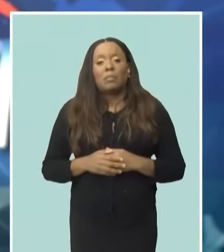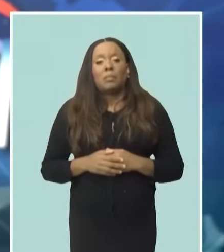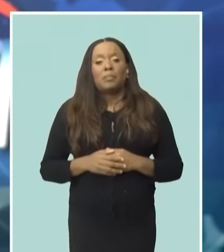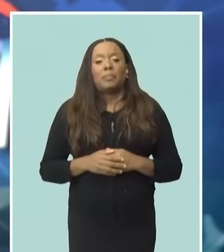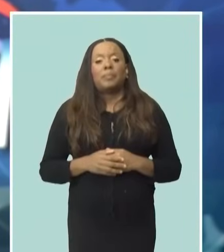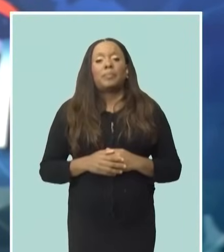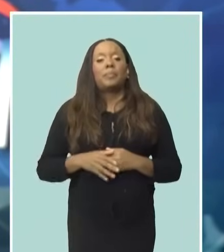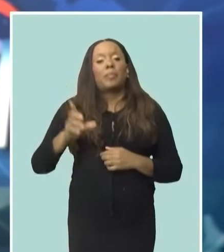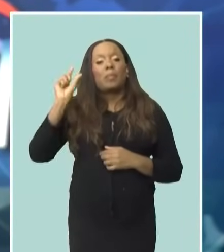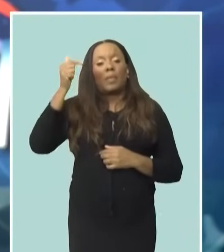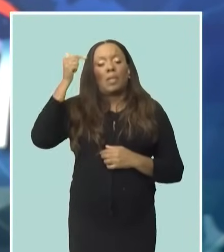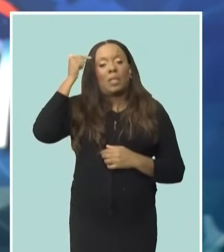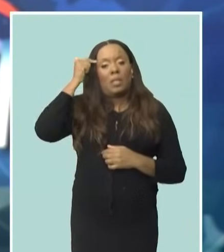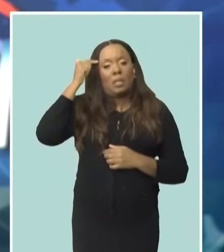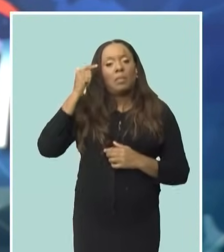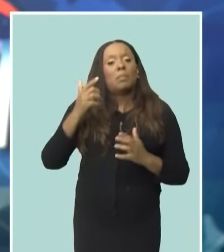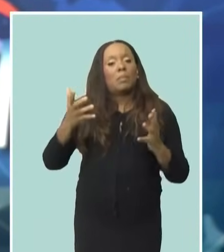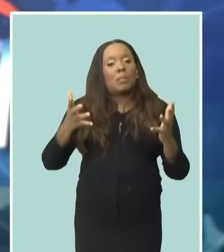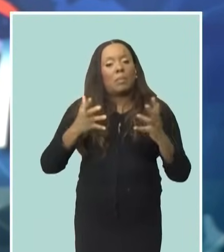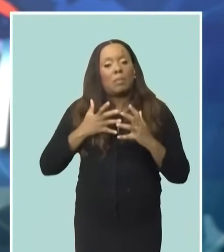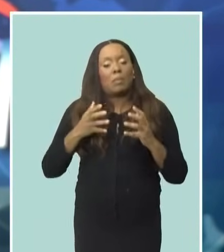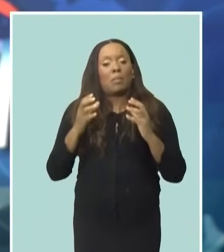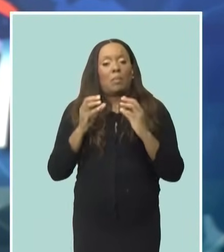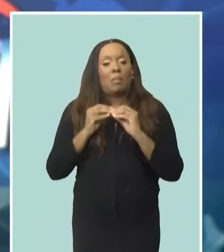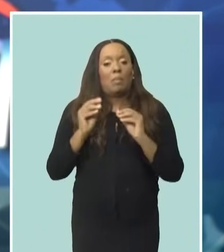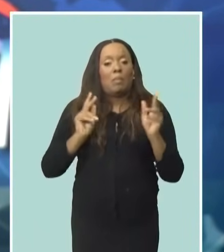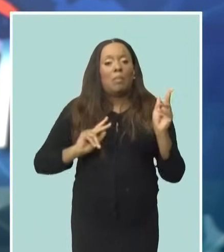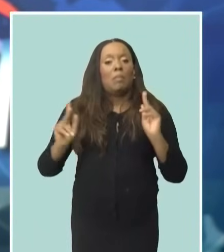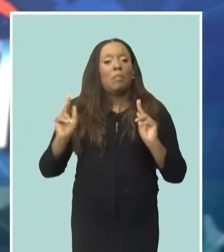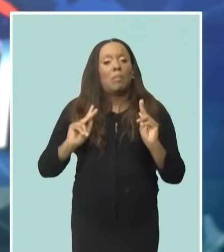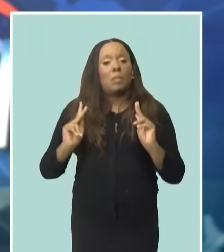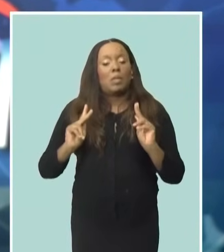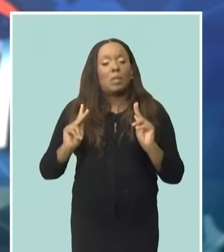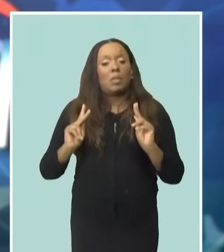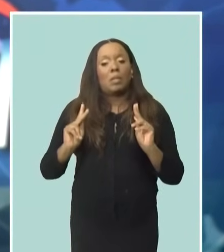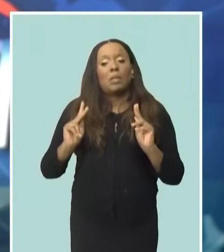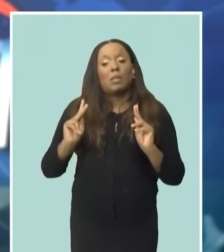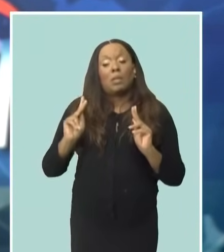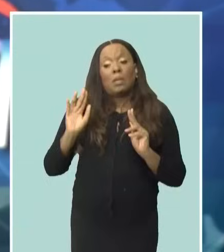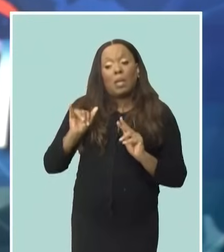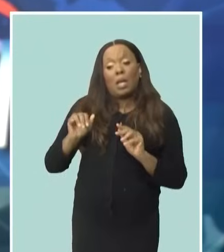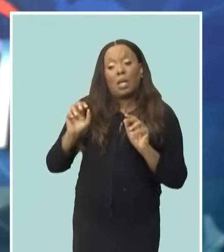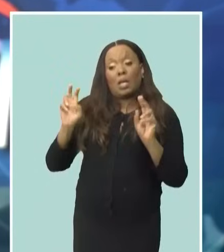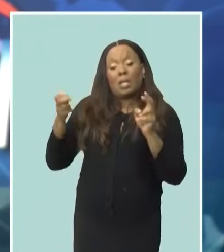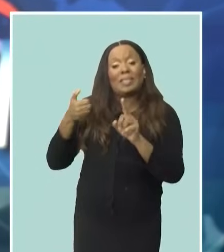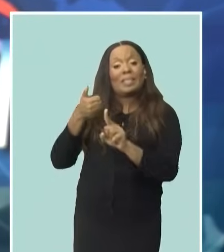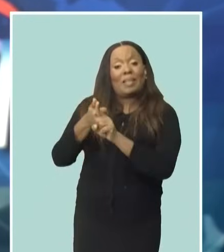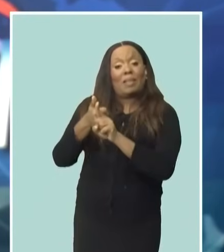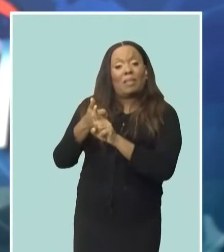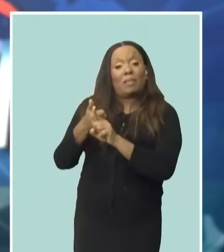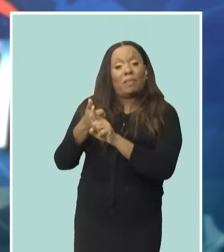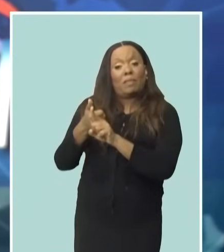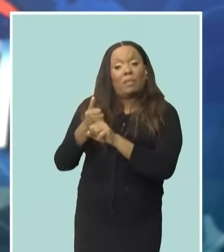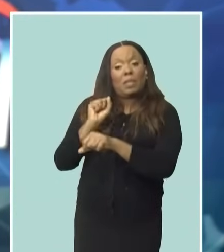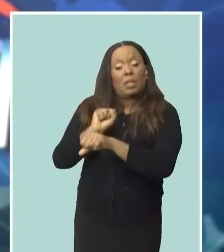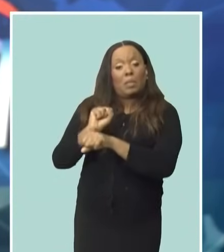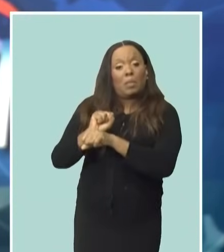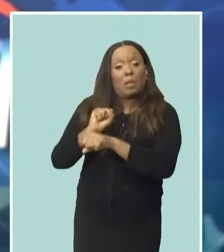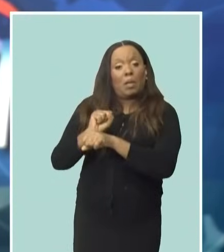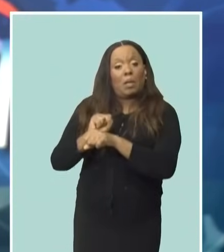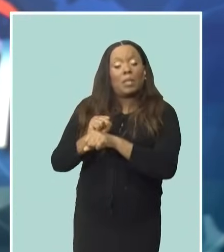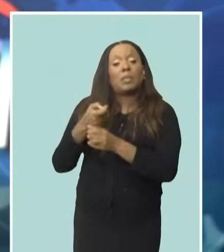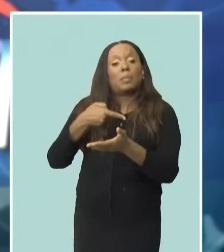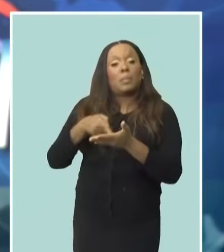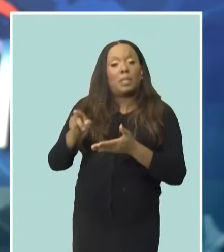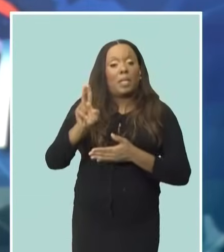Government continues to boost its efforts to get more self-employed people to contribute to the National Insurance Scheme. Today, the National Insurance